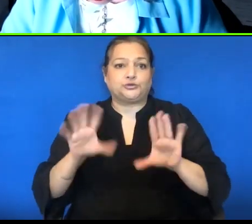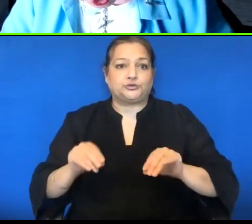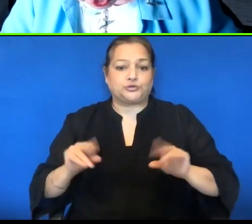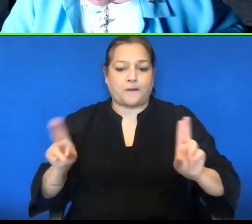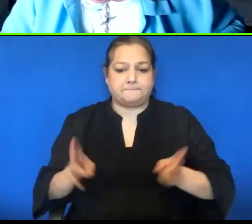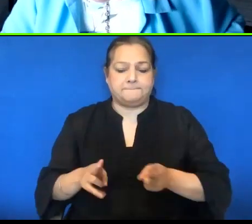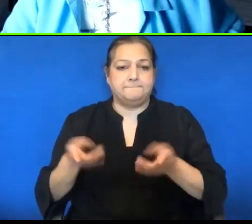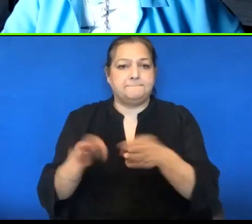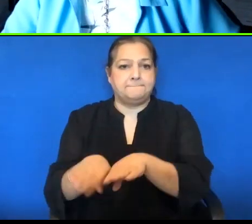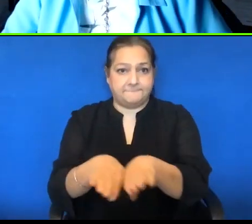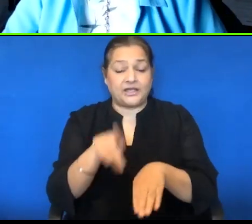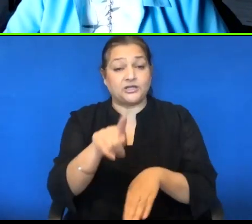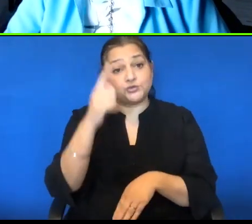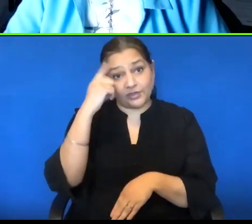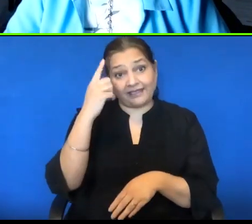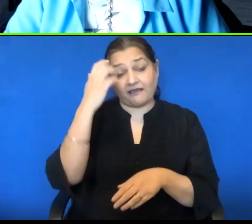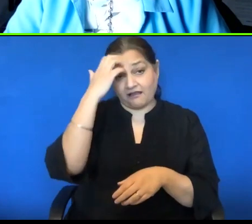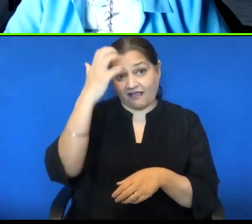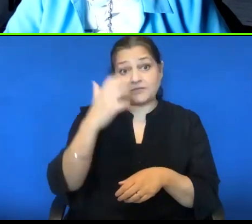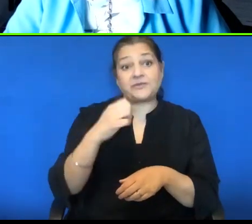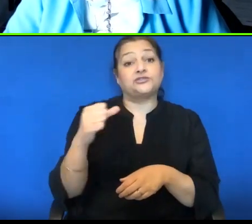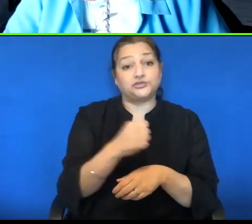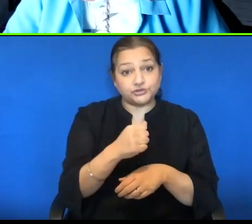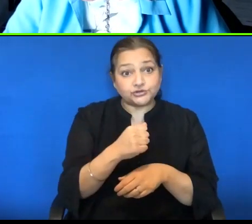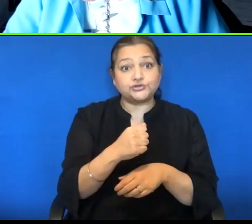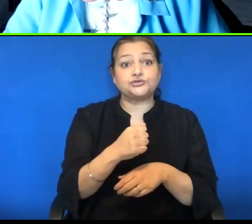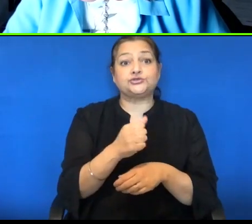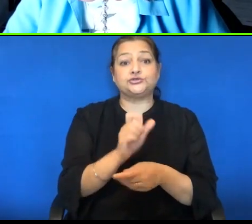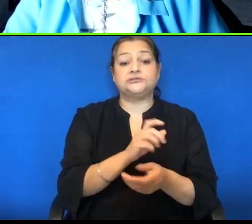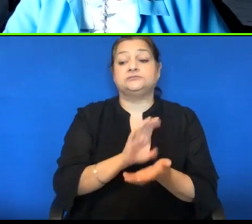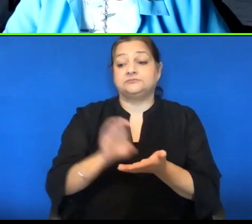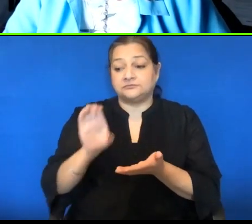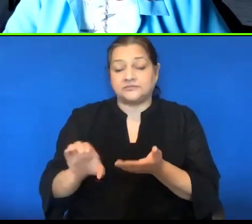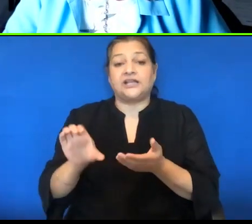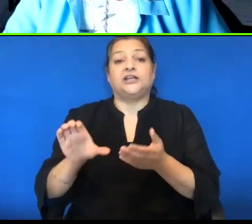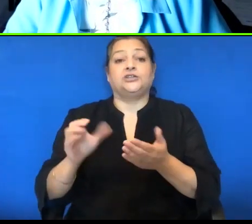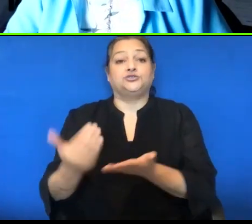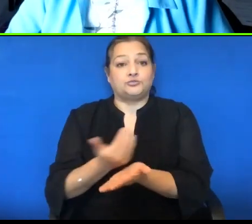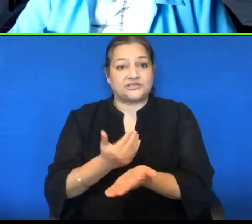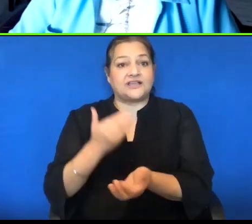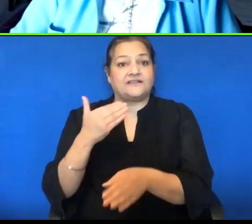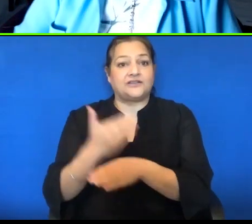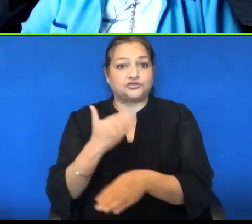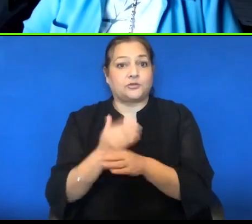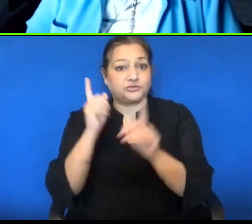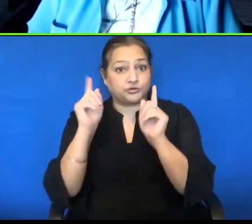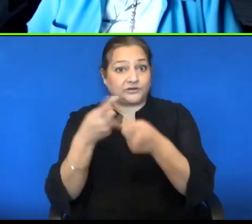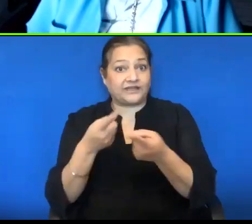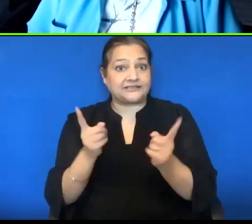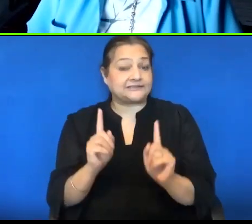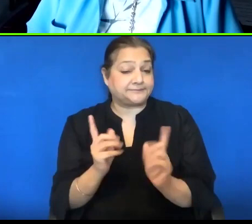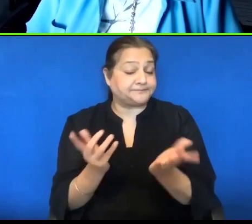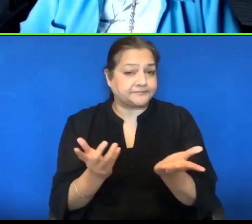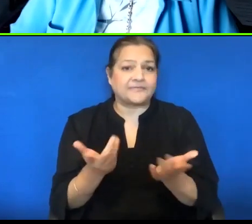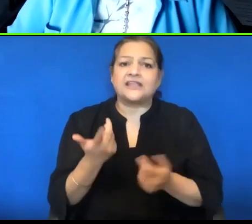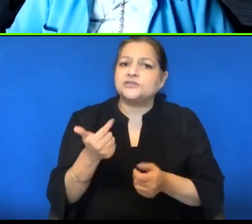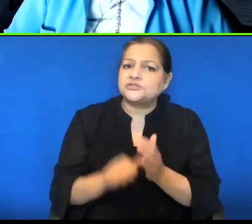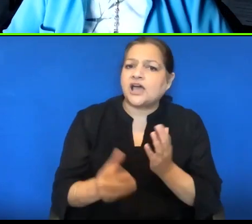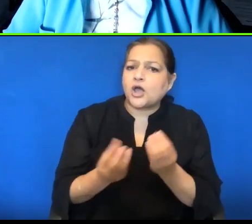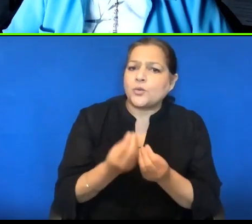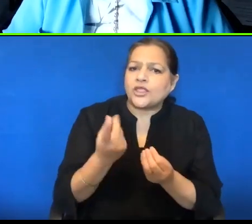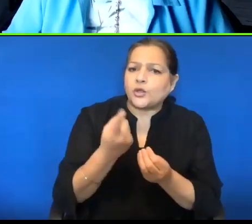to preserve universities and courses in the short term? Now, I think who are we starting with now? Leila, I